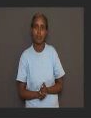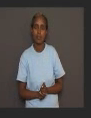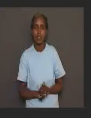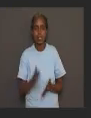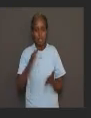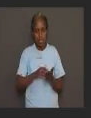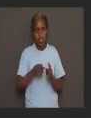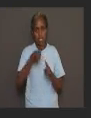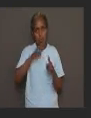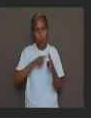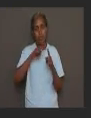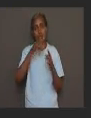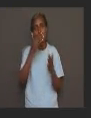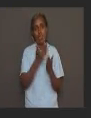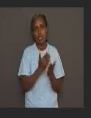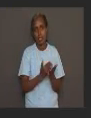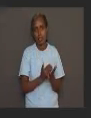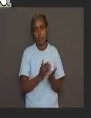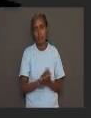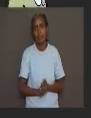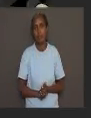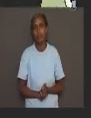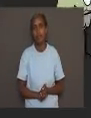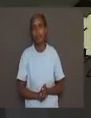Let's get back to our lesson.